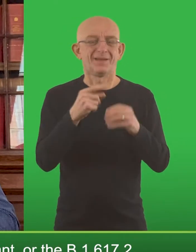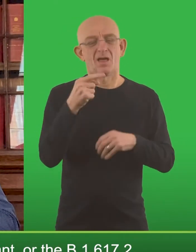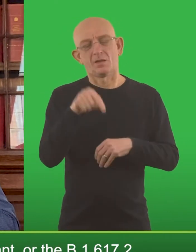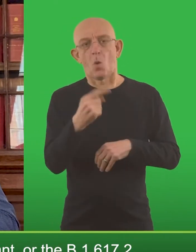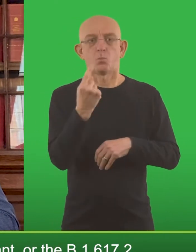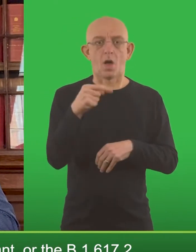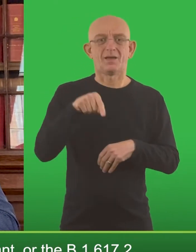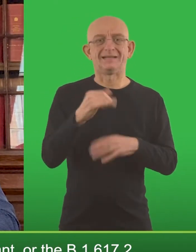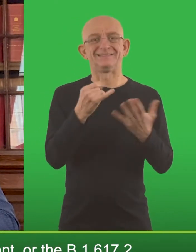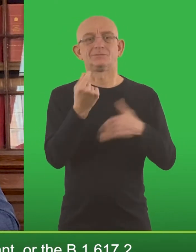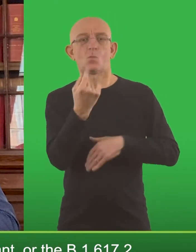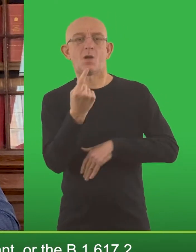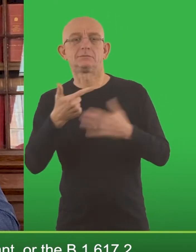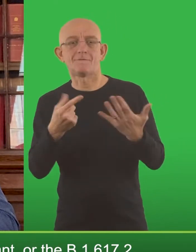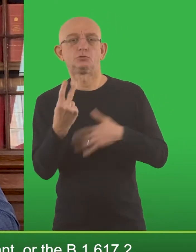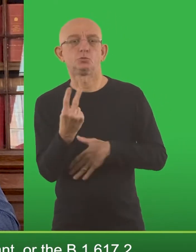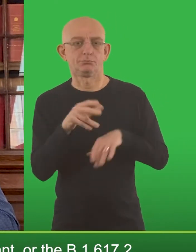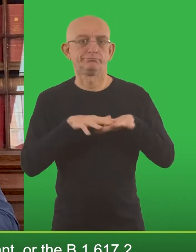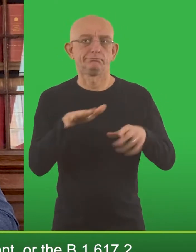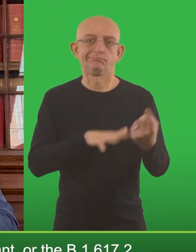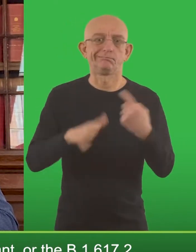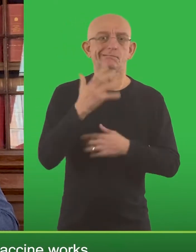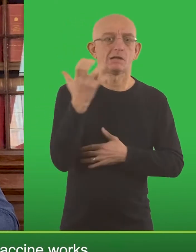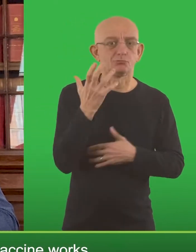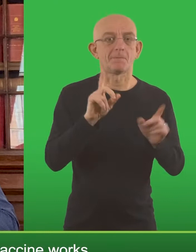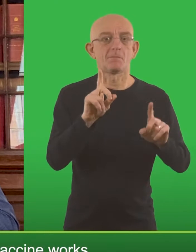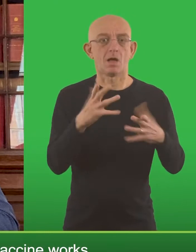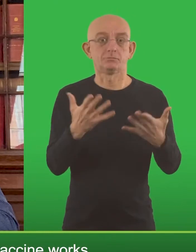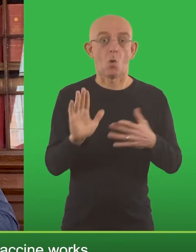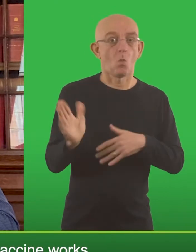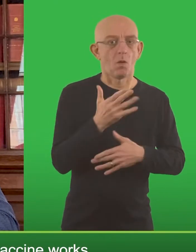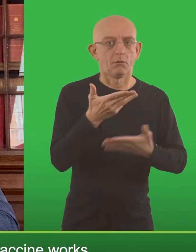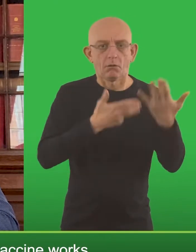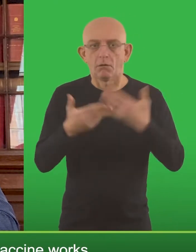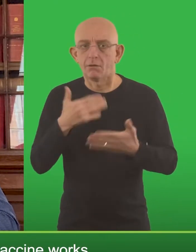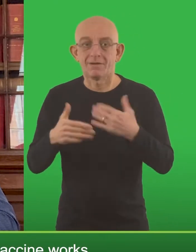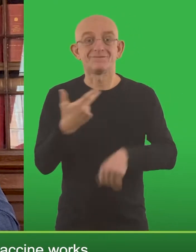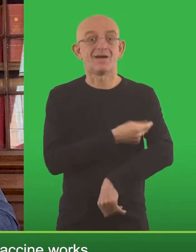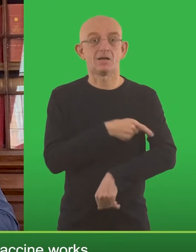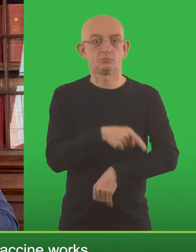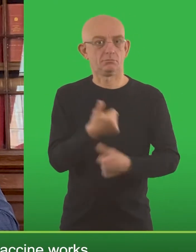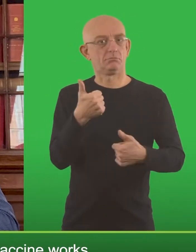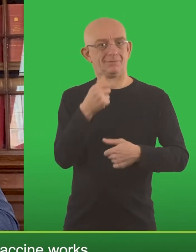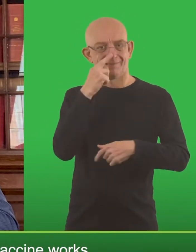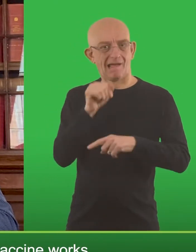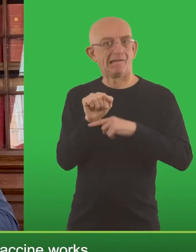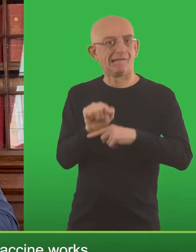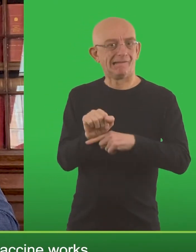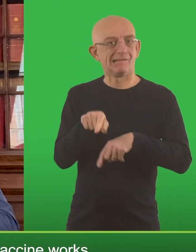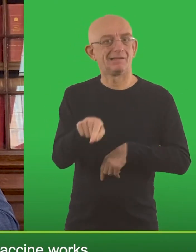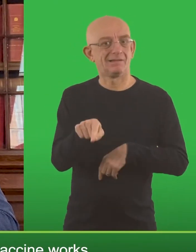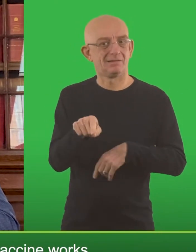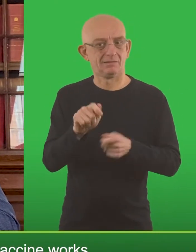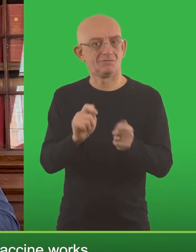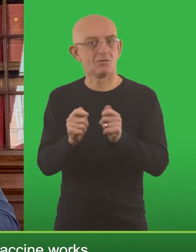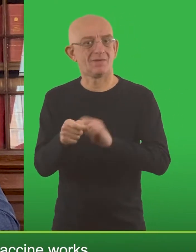the B.1.617.2 spreading across the country. All of the indications are that the vaccine works